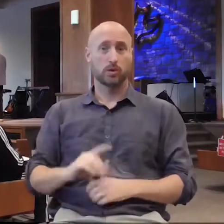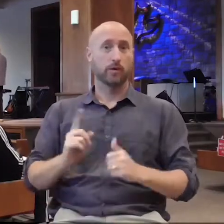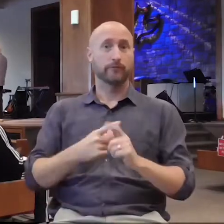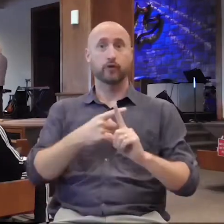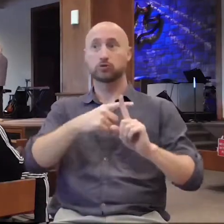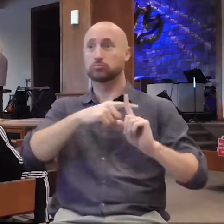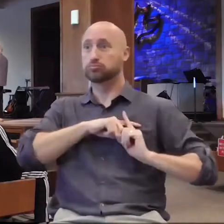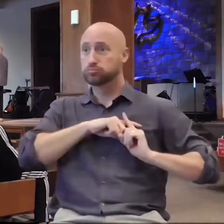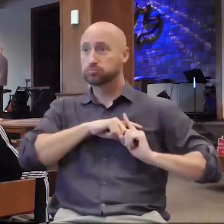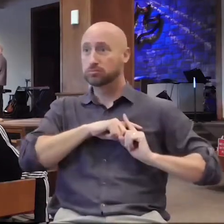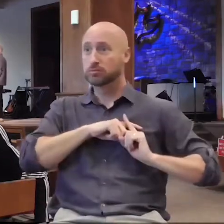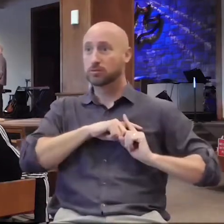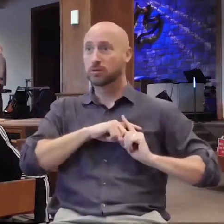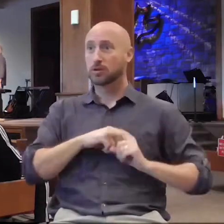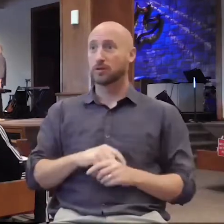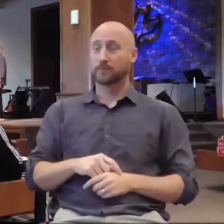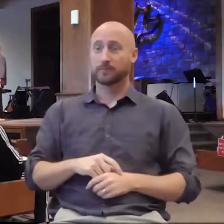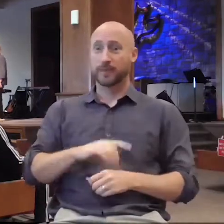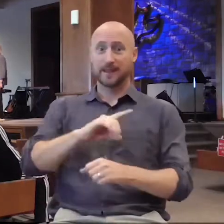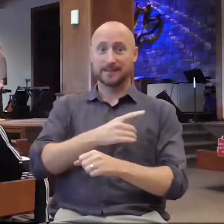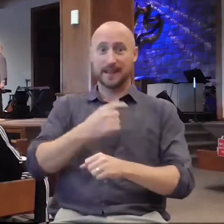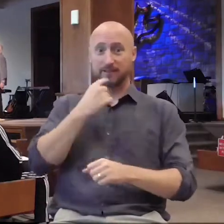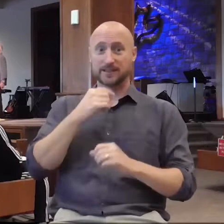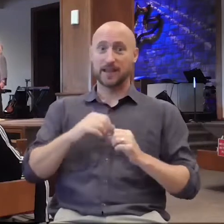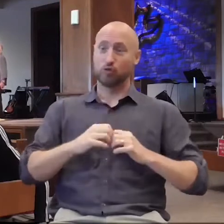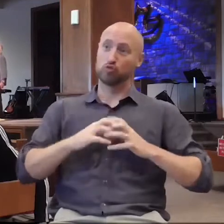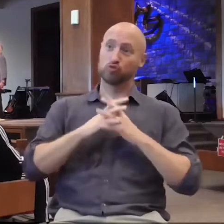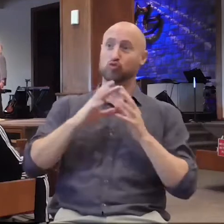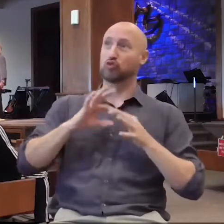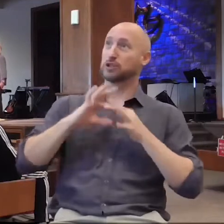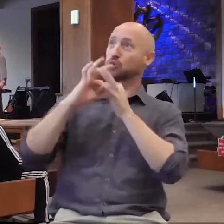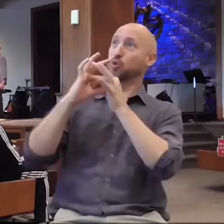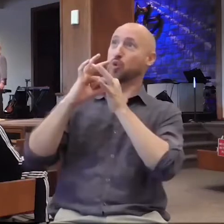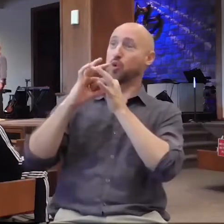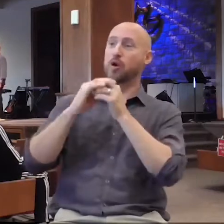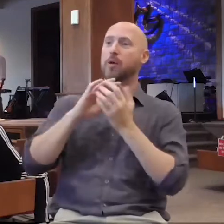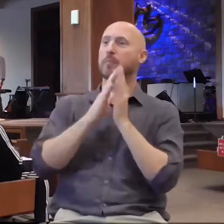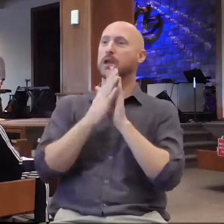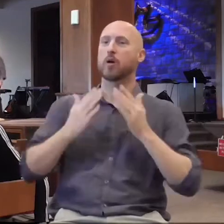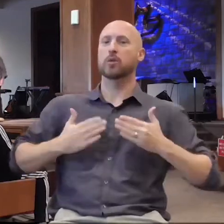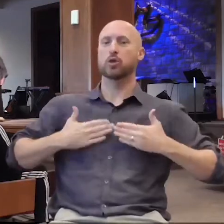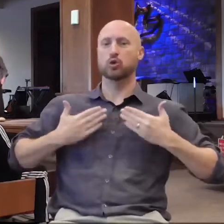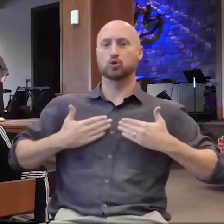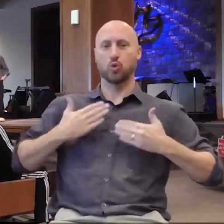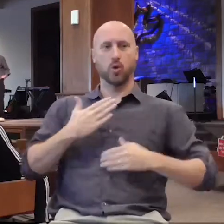saved. That first love, David says, restore to be the joy of my salvation.